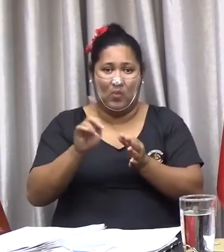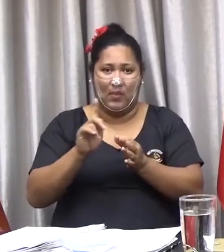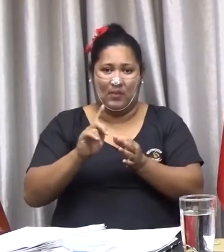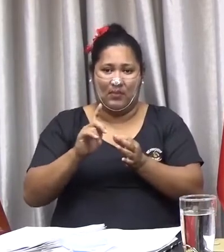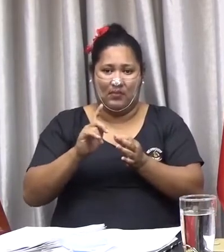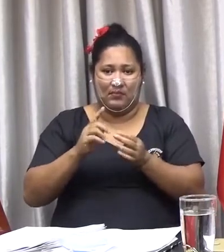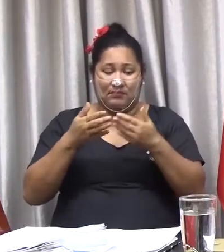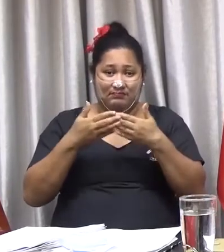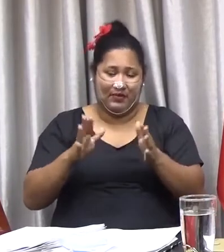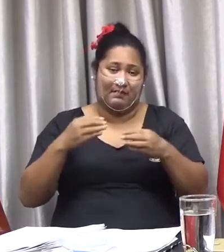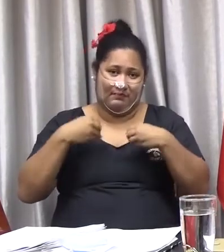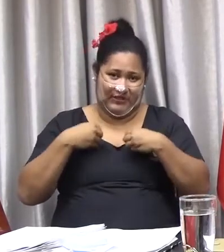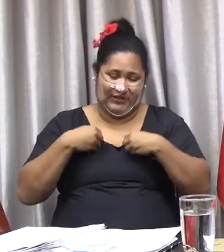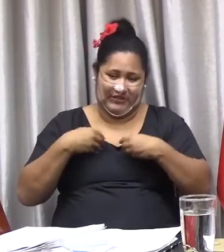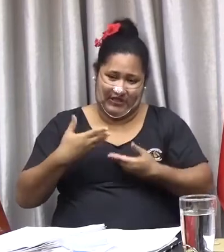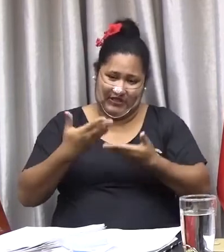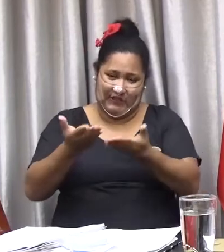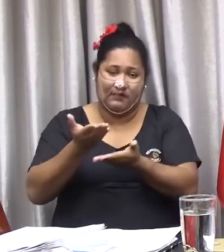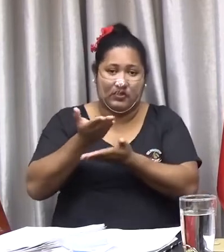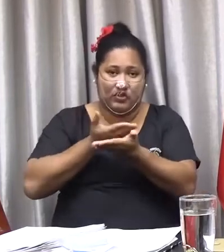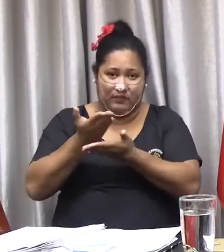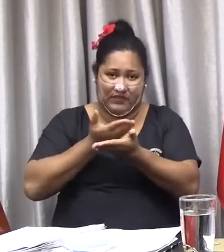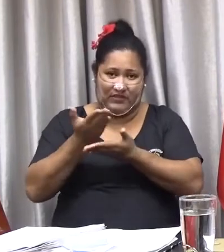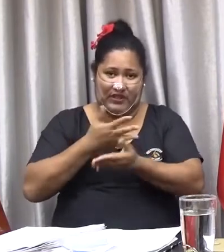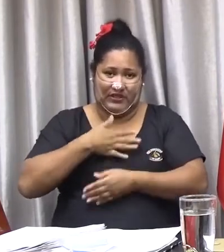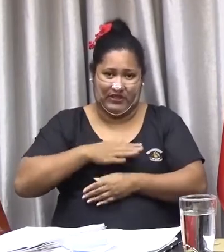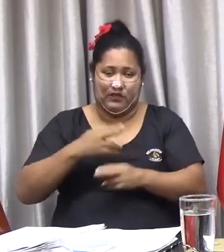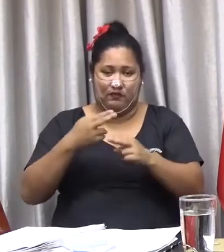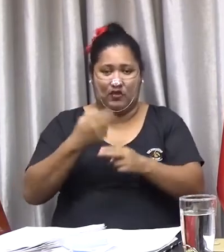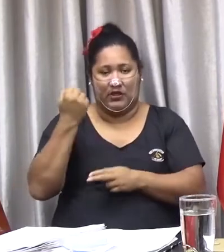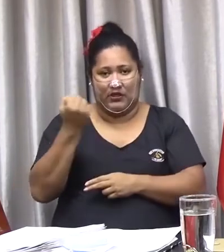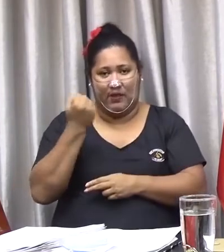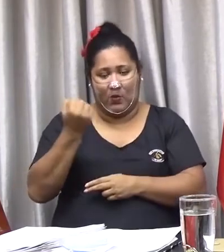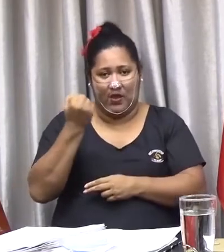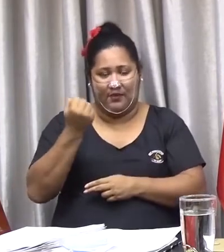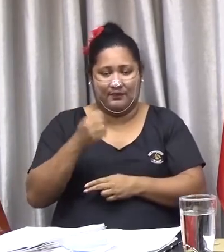operate businesses and to deliver services required for the country.